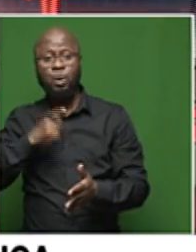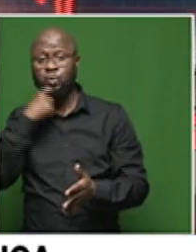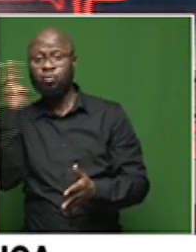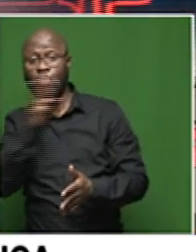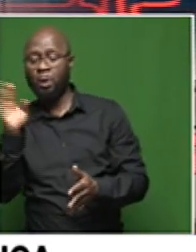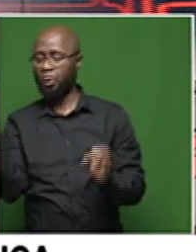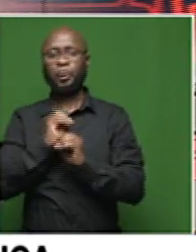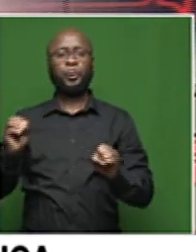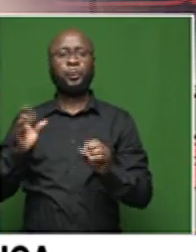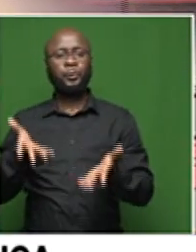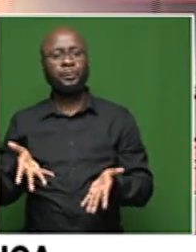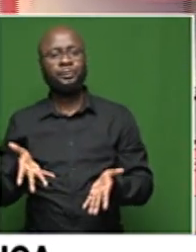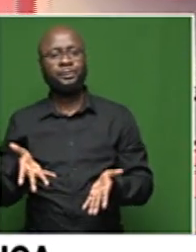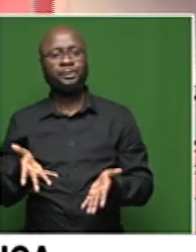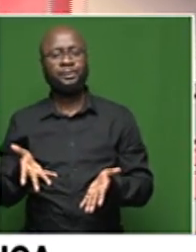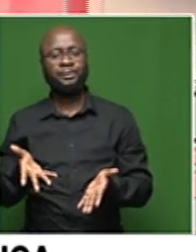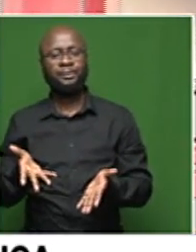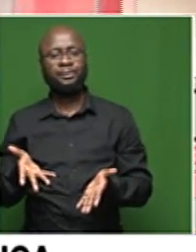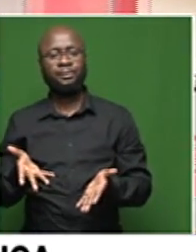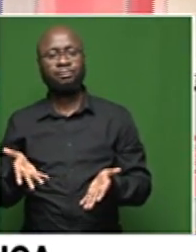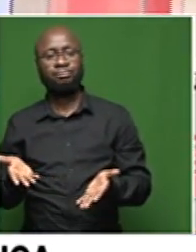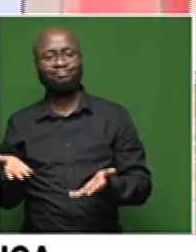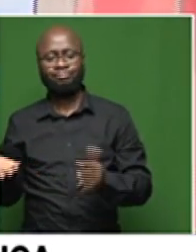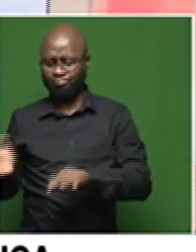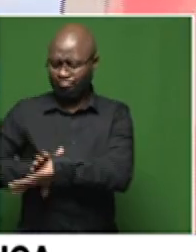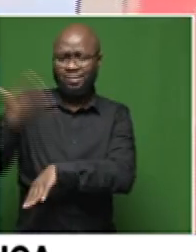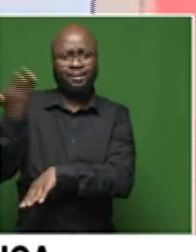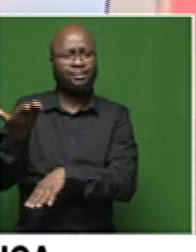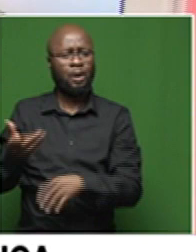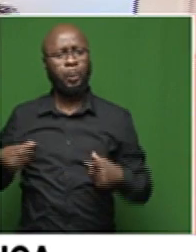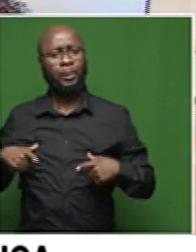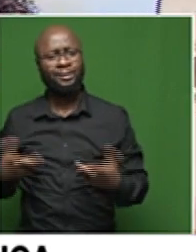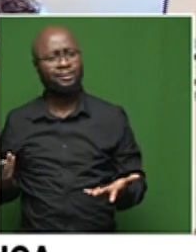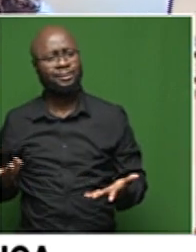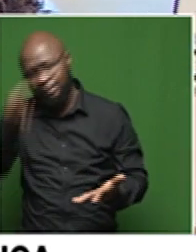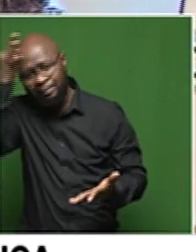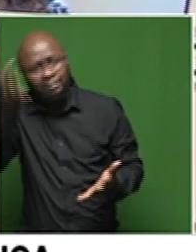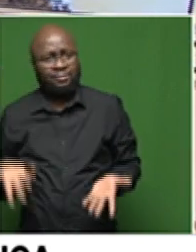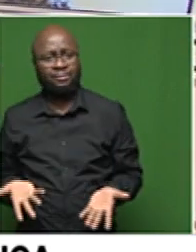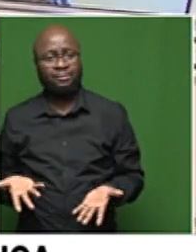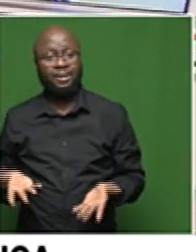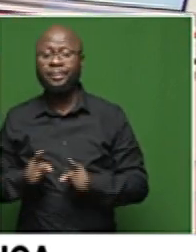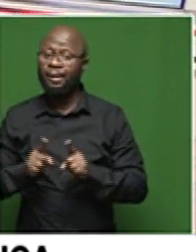that will say definitely you do have this hypertensive disease. Mm. But